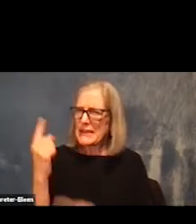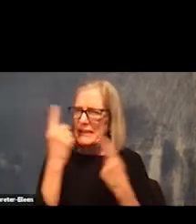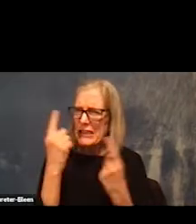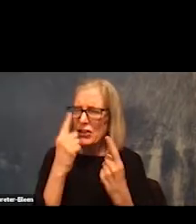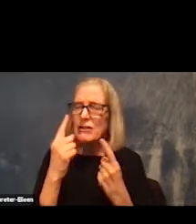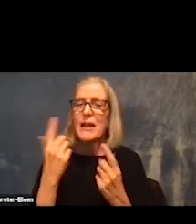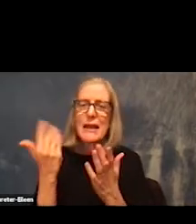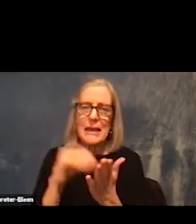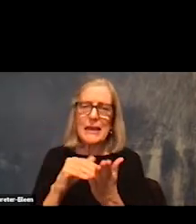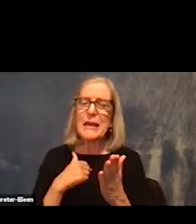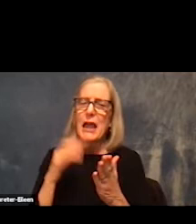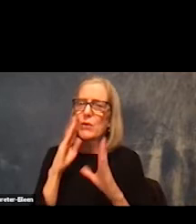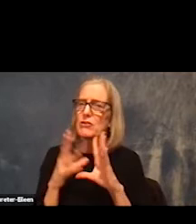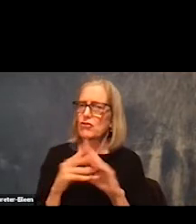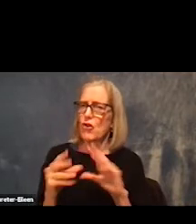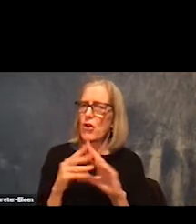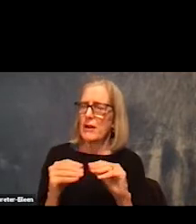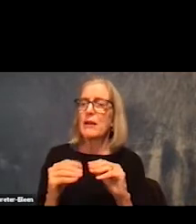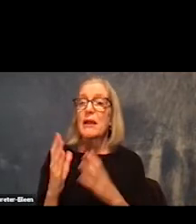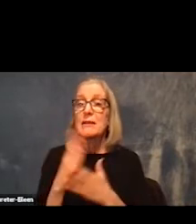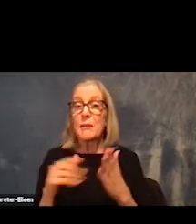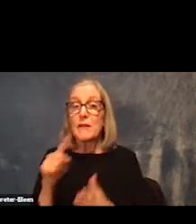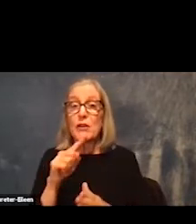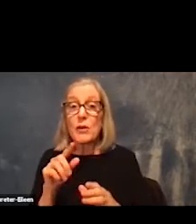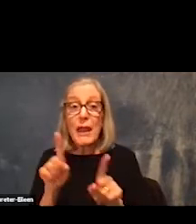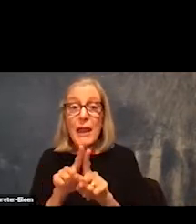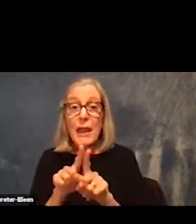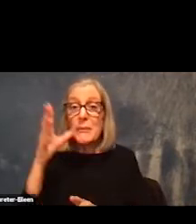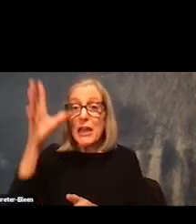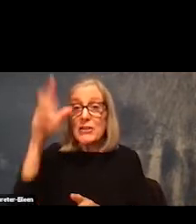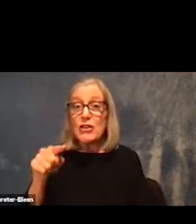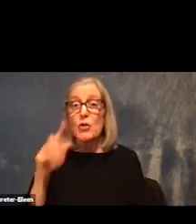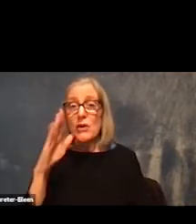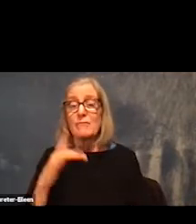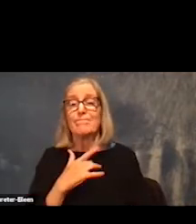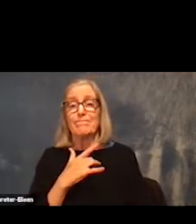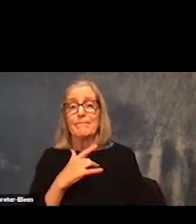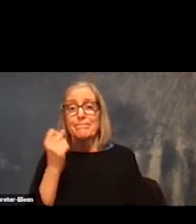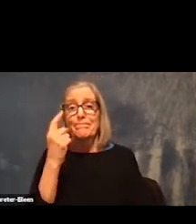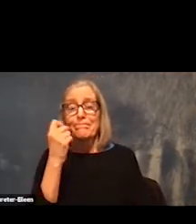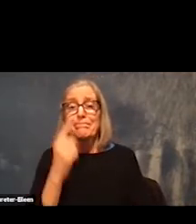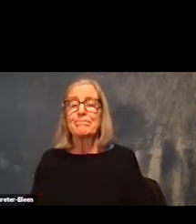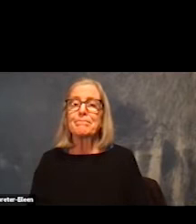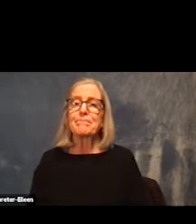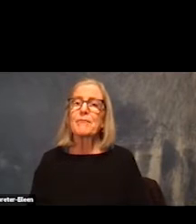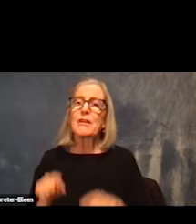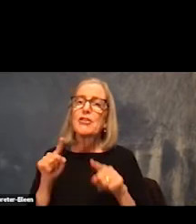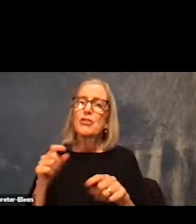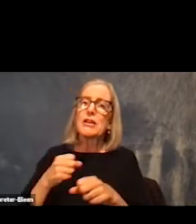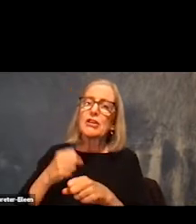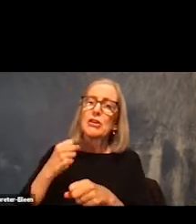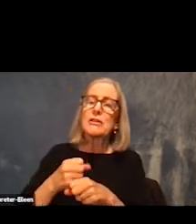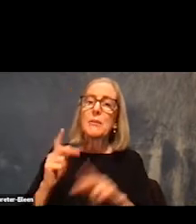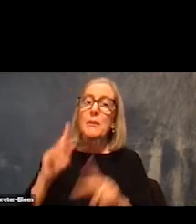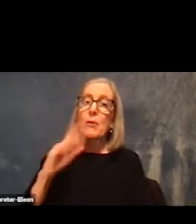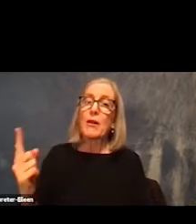a personal story that will resonate with some of you who are parents. Over the years, teachers had approached me about my son. They told me things like, your son